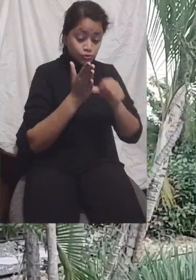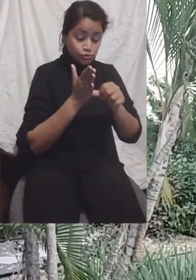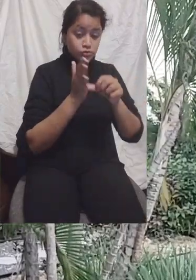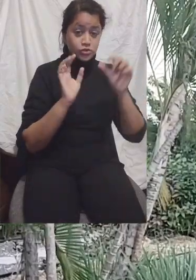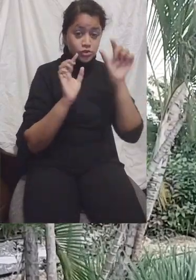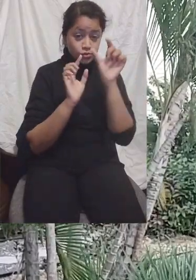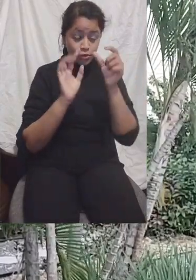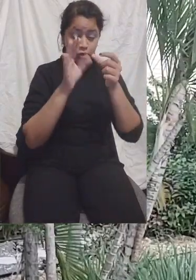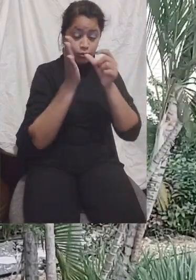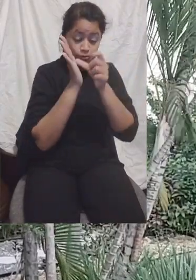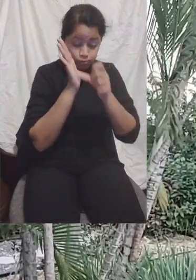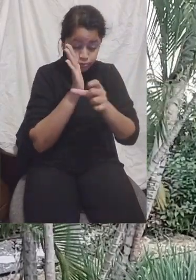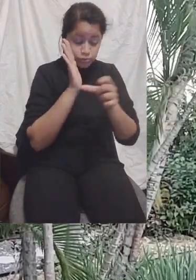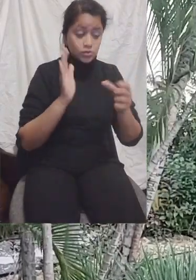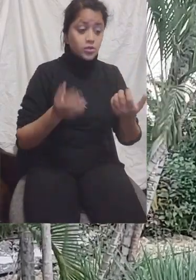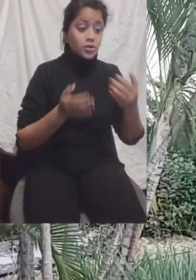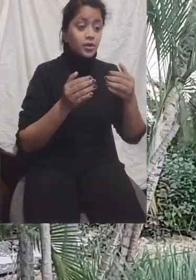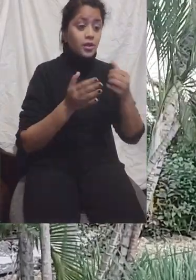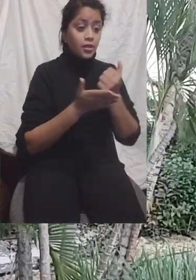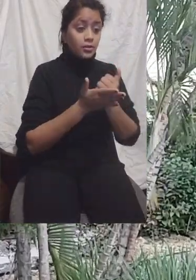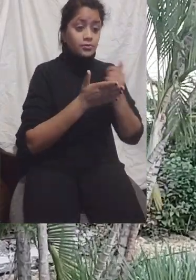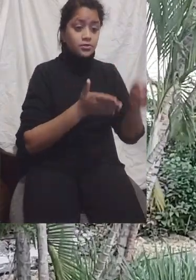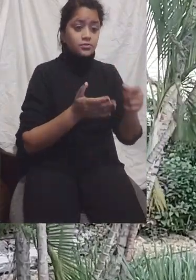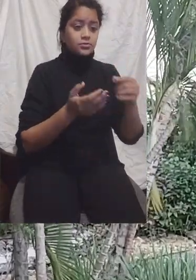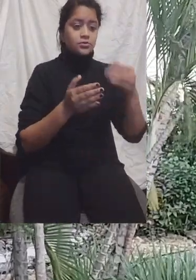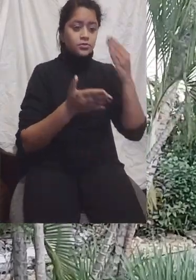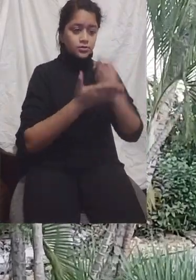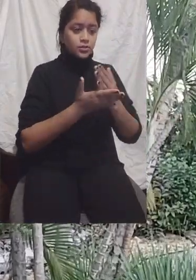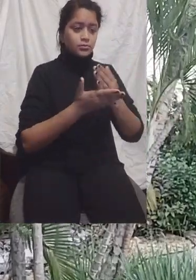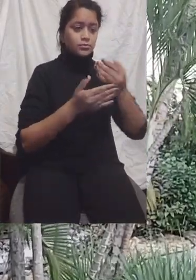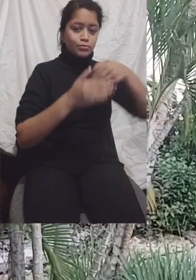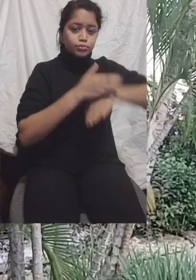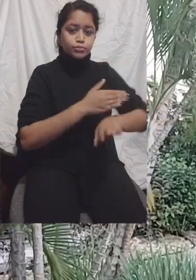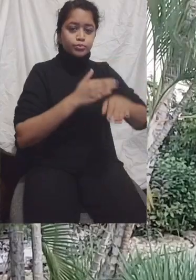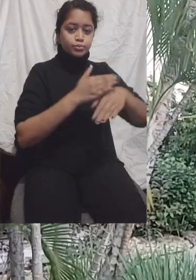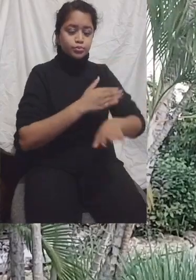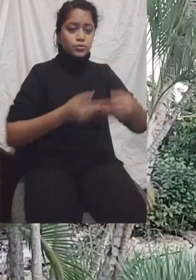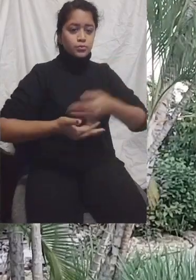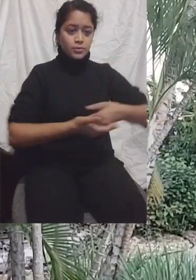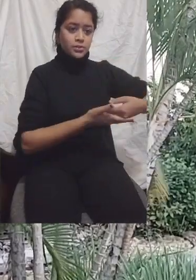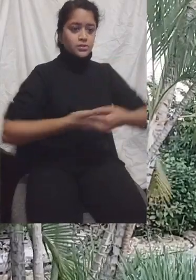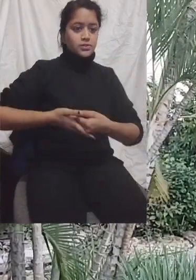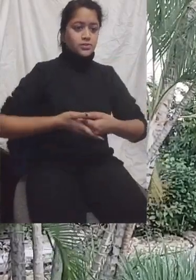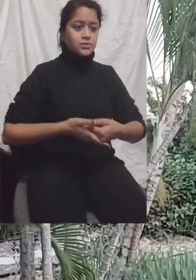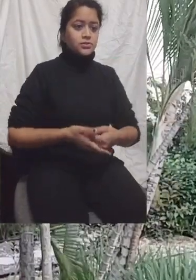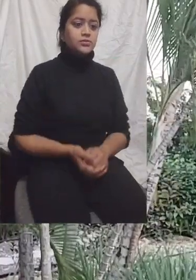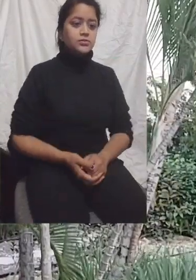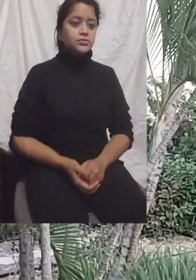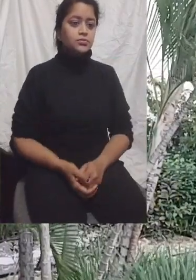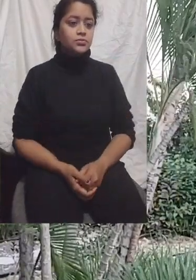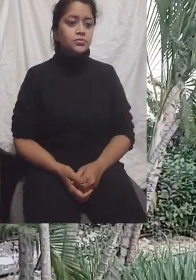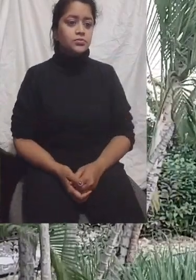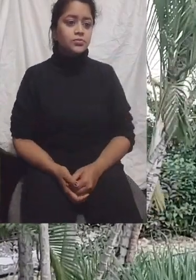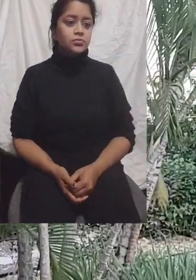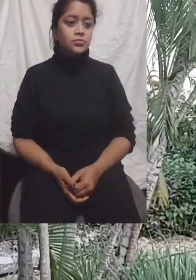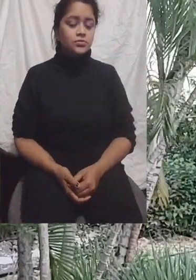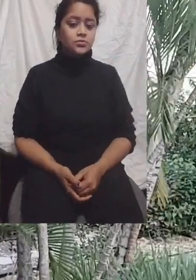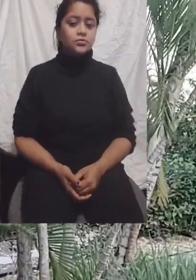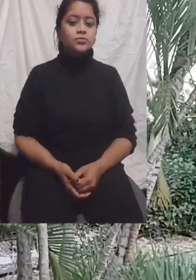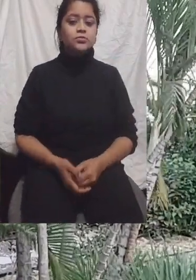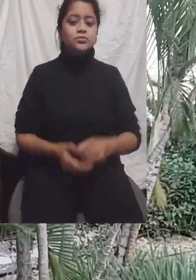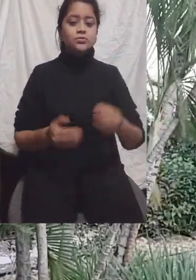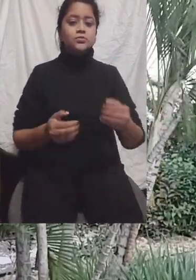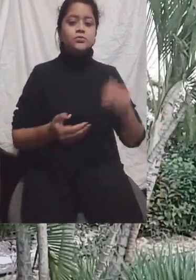it's a small incision that prevents them from being able to have babies. So then it stops